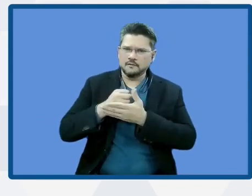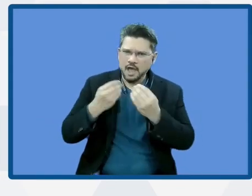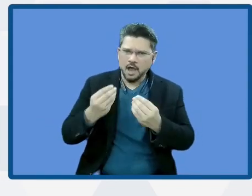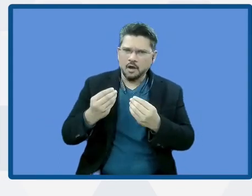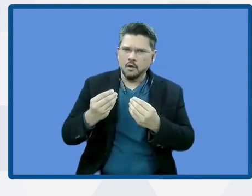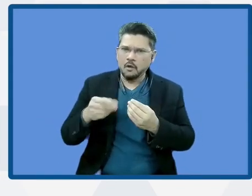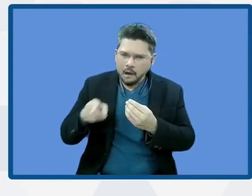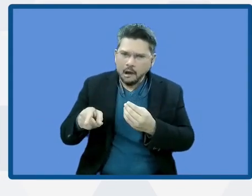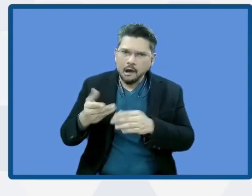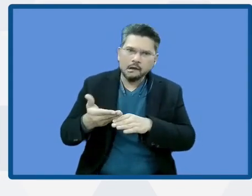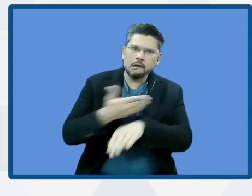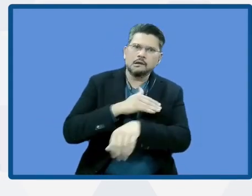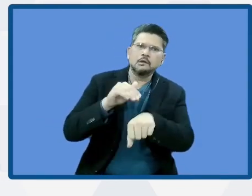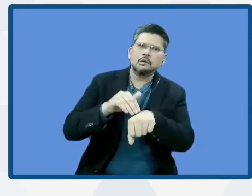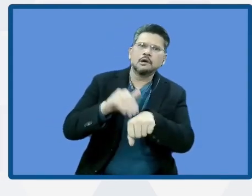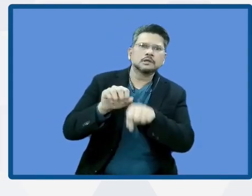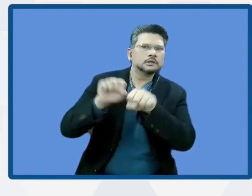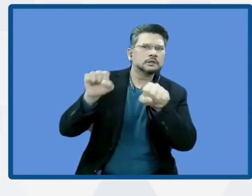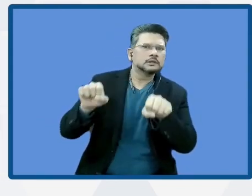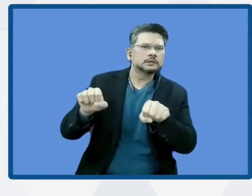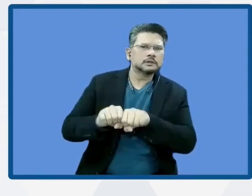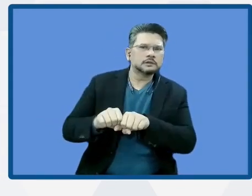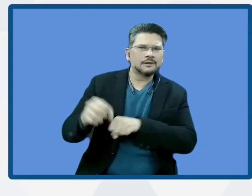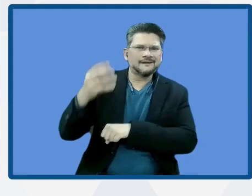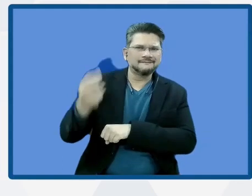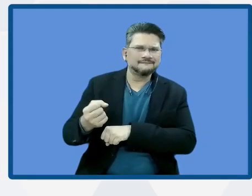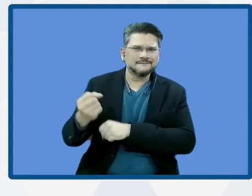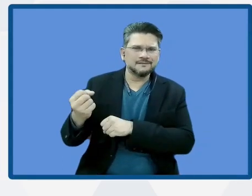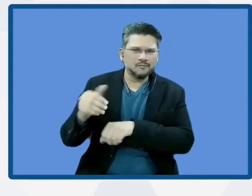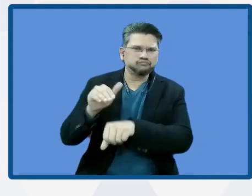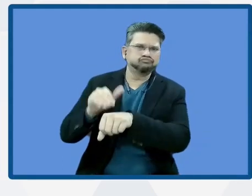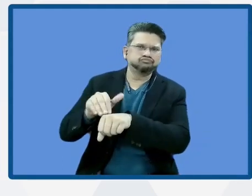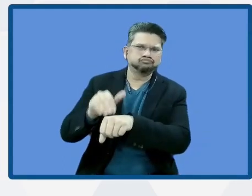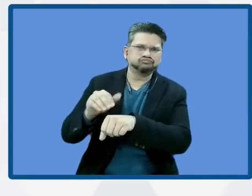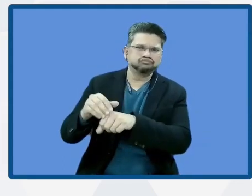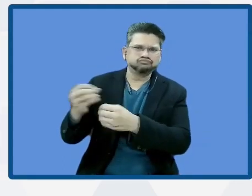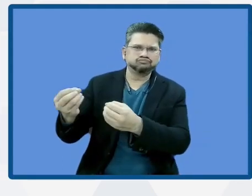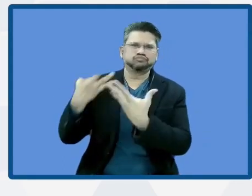them to gain this warning beforehand and to find